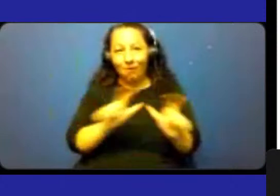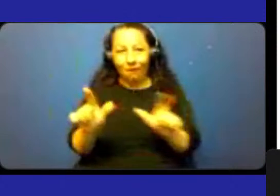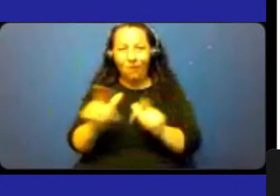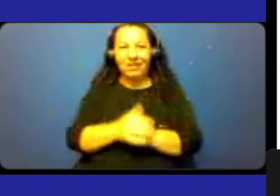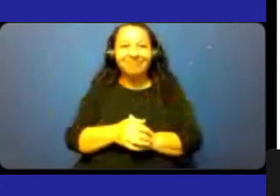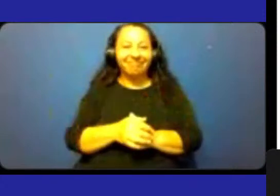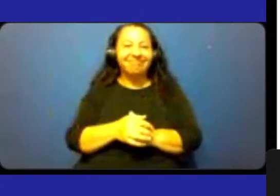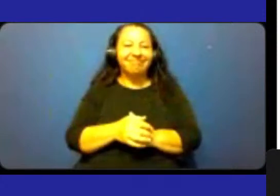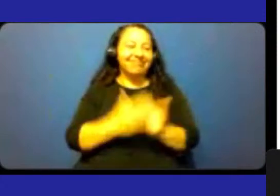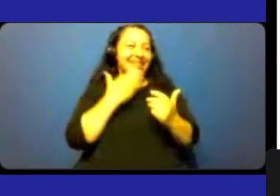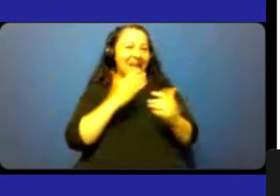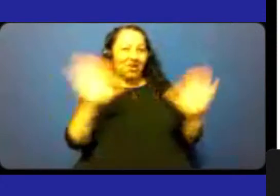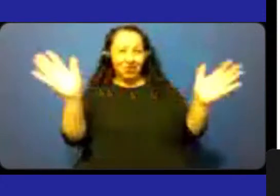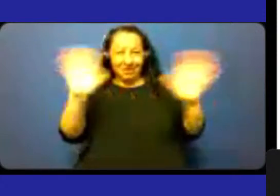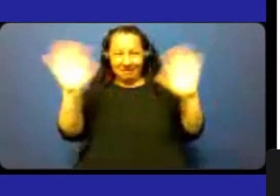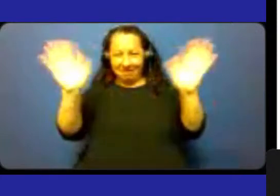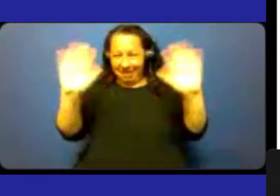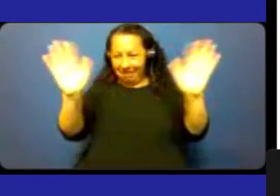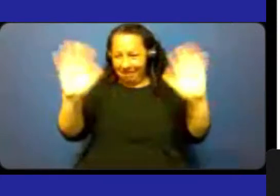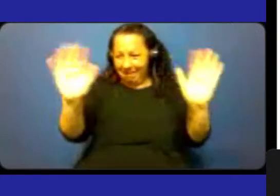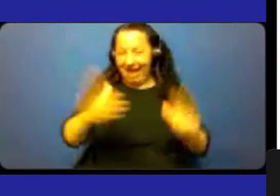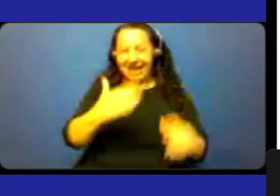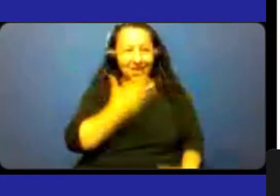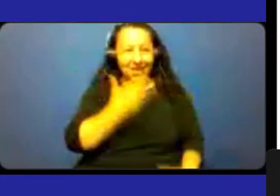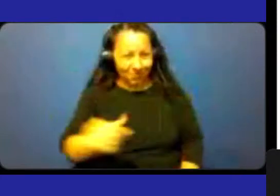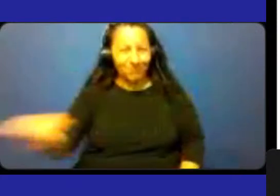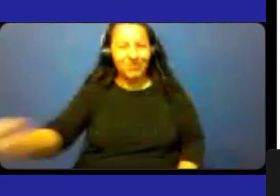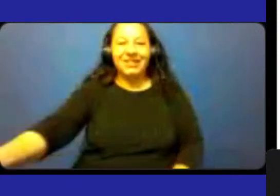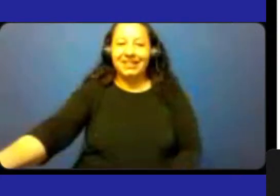you, everyone. Bye-bye. Bye. Thank you, Bye. everyone. Be well.